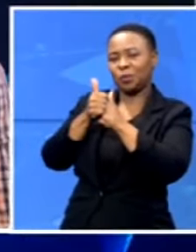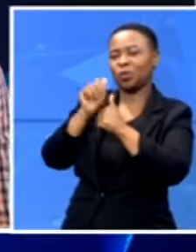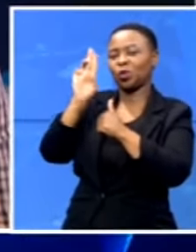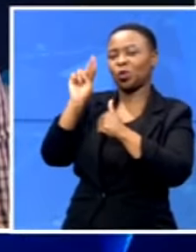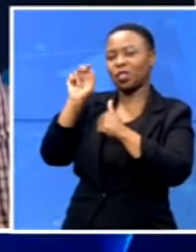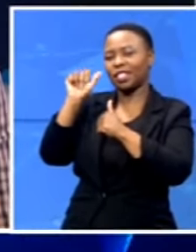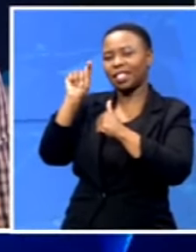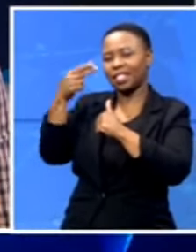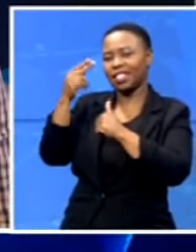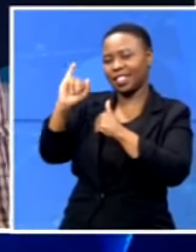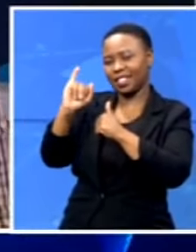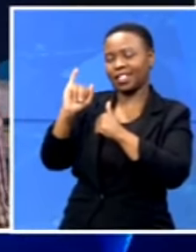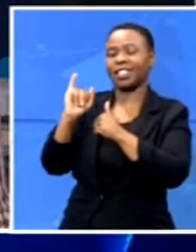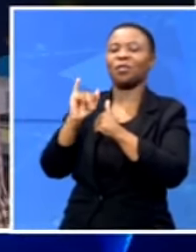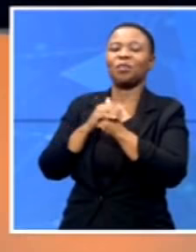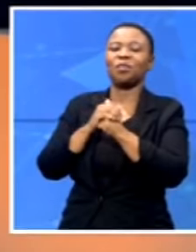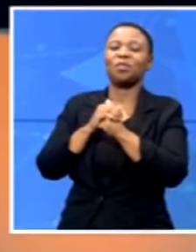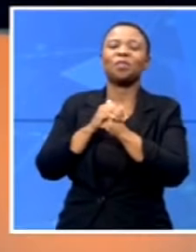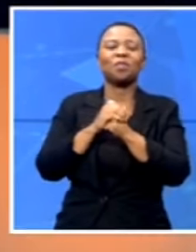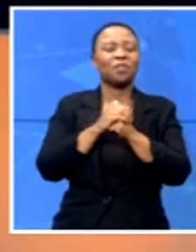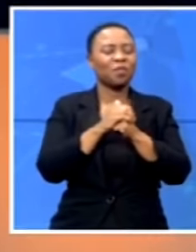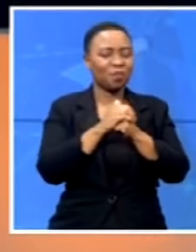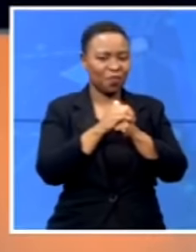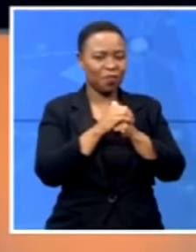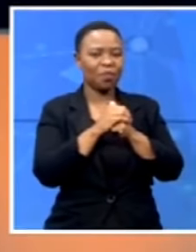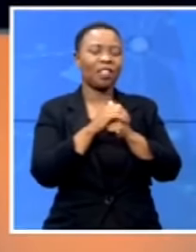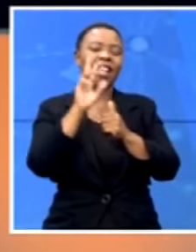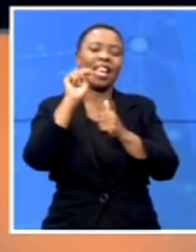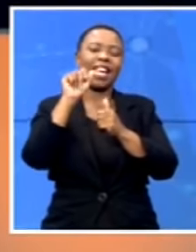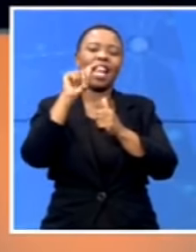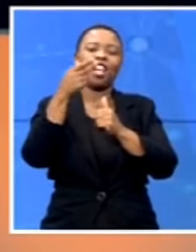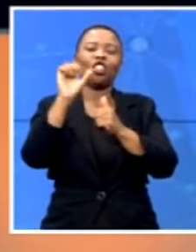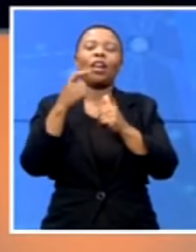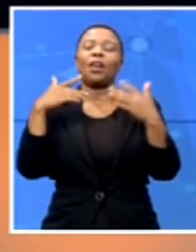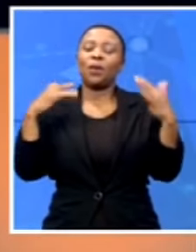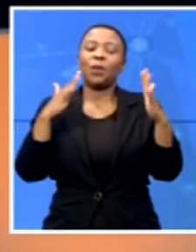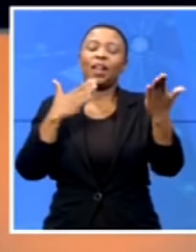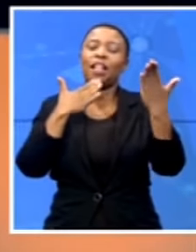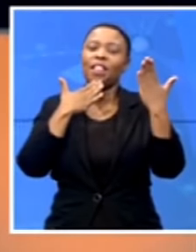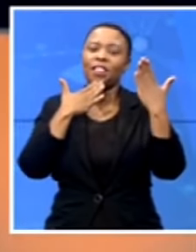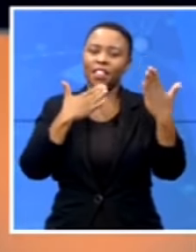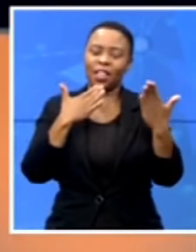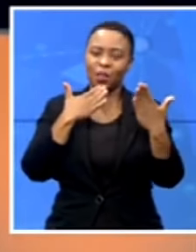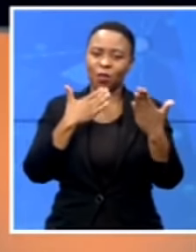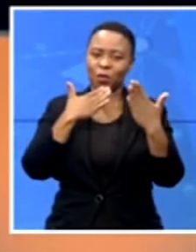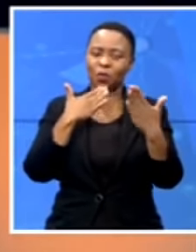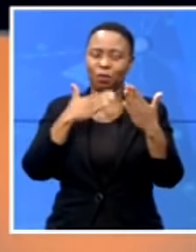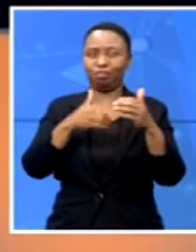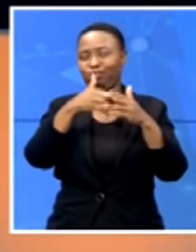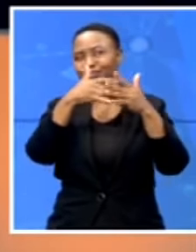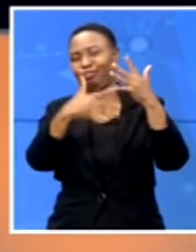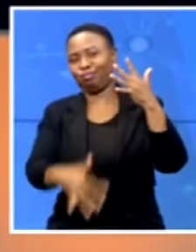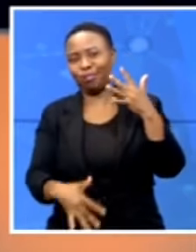you, Unathi. Natasha Phiri, thank you so much for that. Of course, plenty to speak about, particularly with these political parties